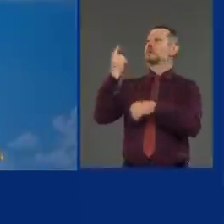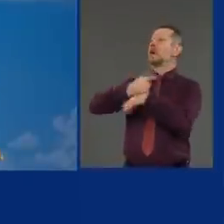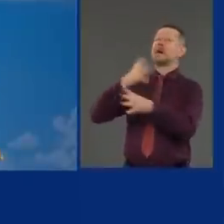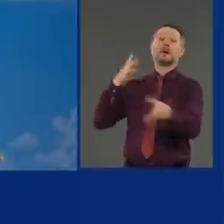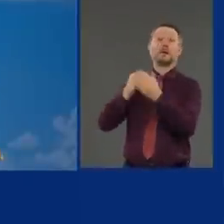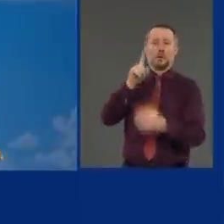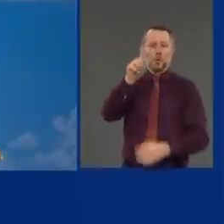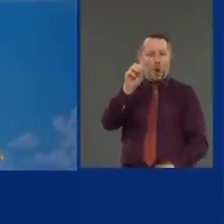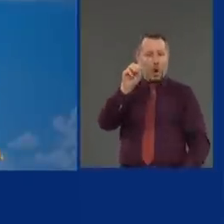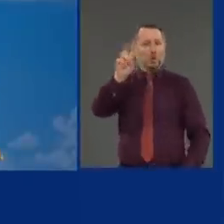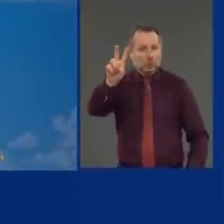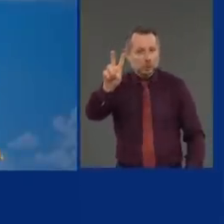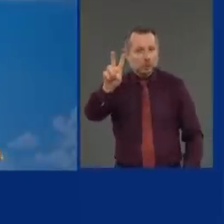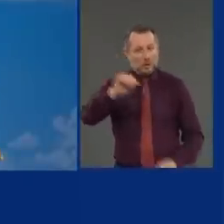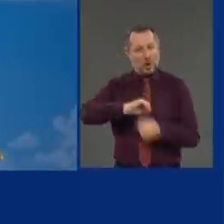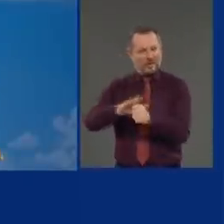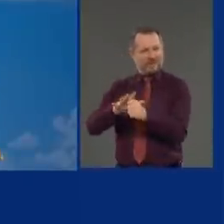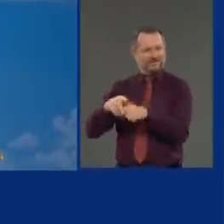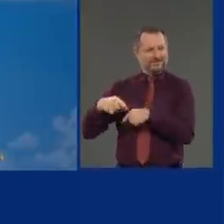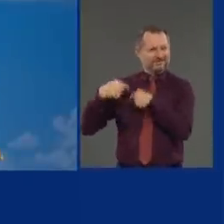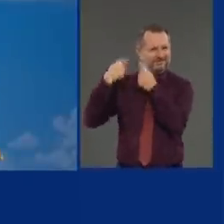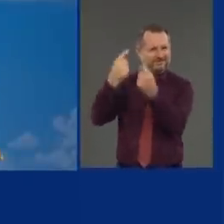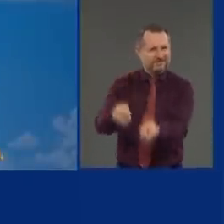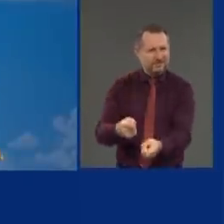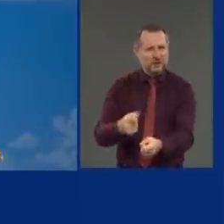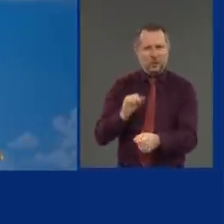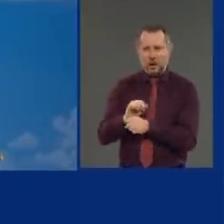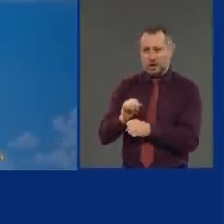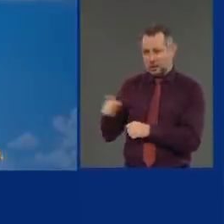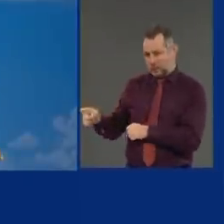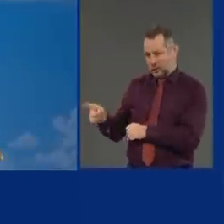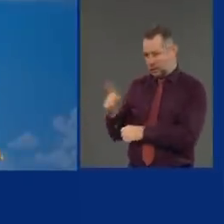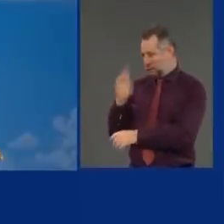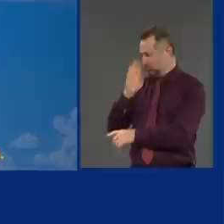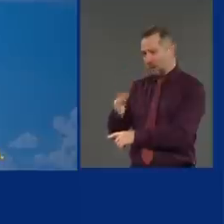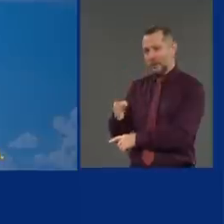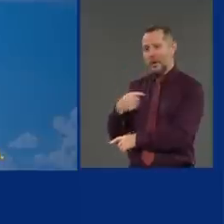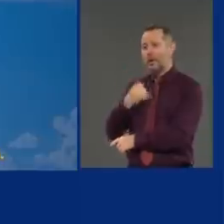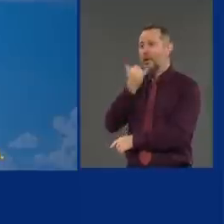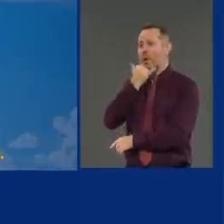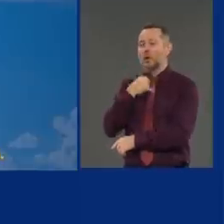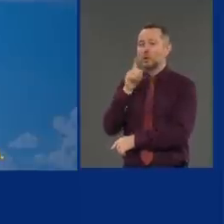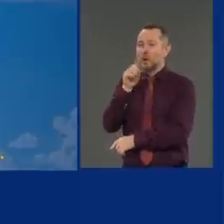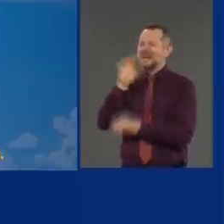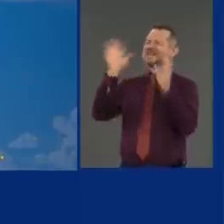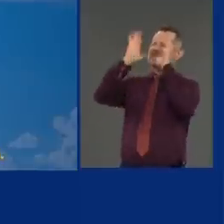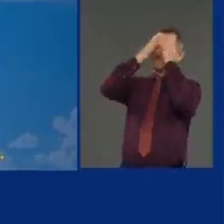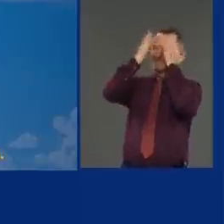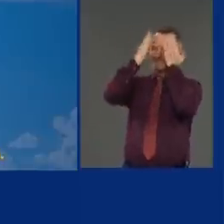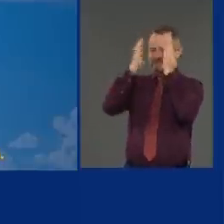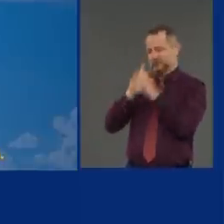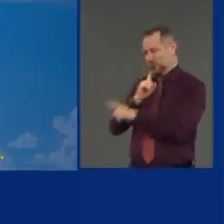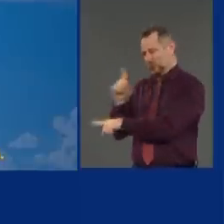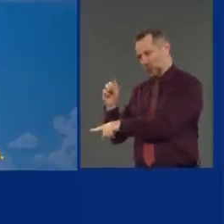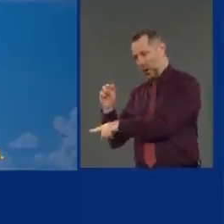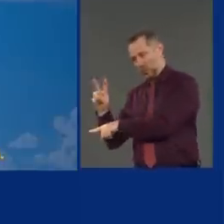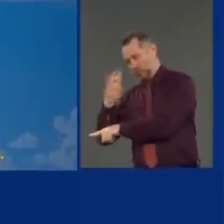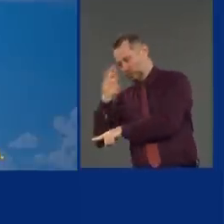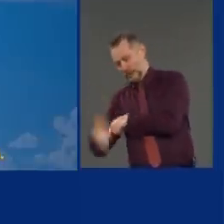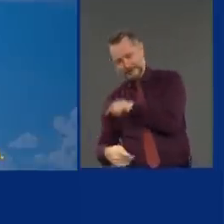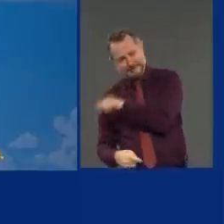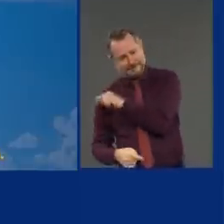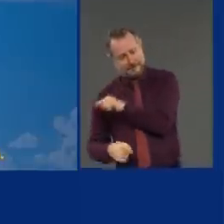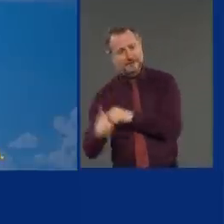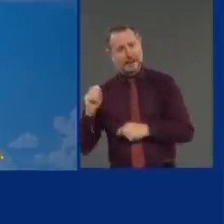COVID crisis. You've worked 102 straight days. I'm sorry, I said 101, but who's counting? And it is day 17 since we've been dealing